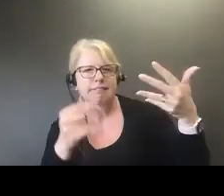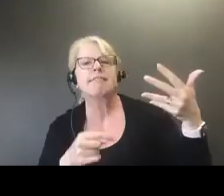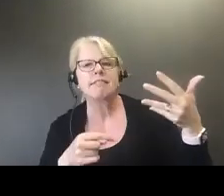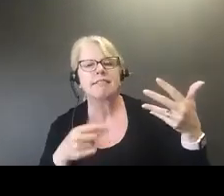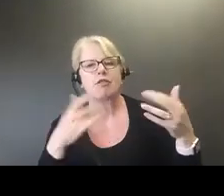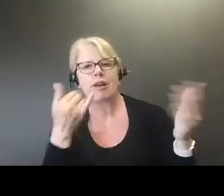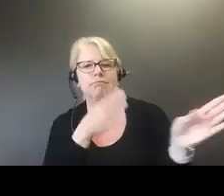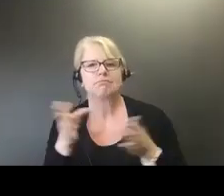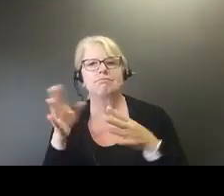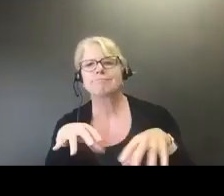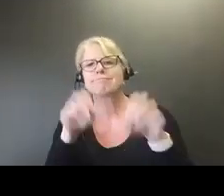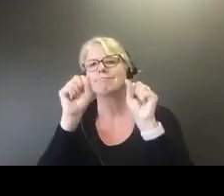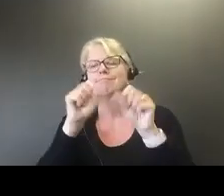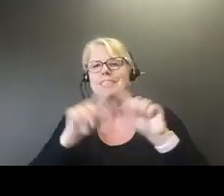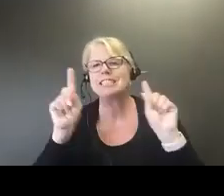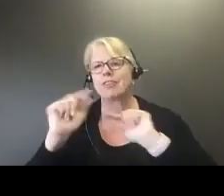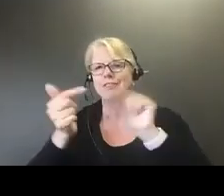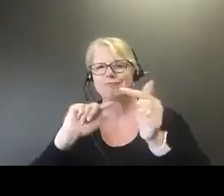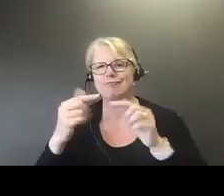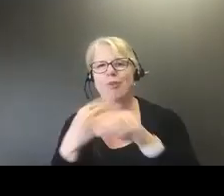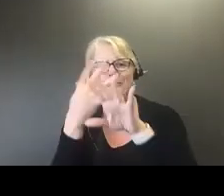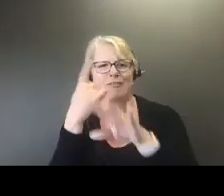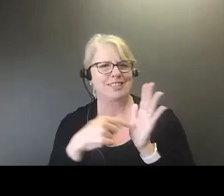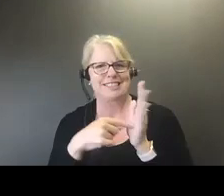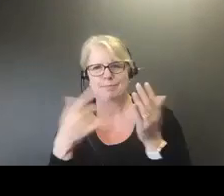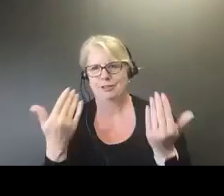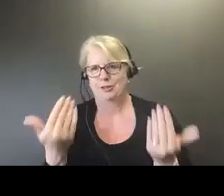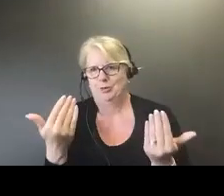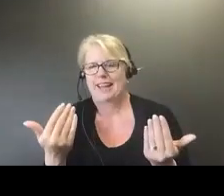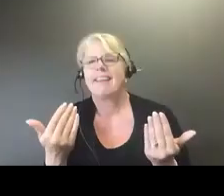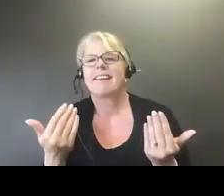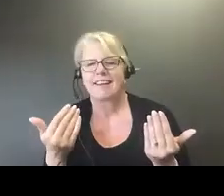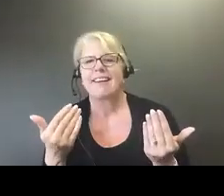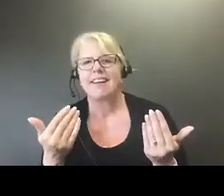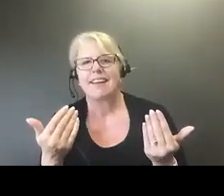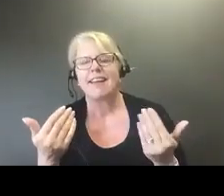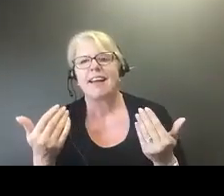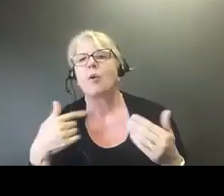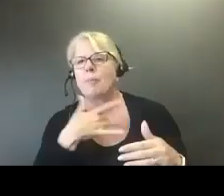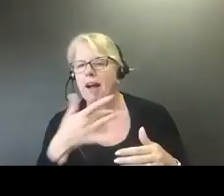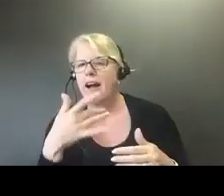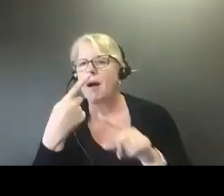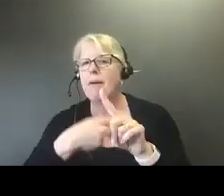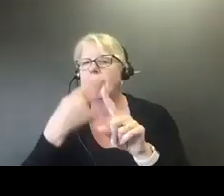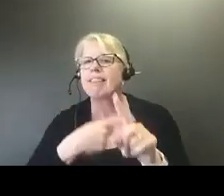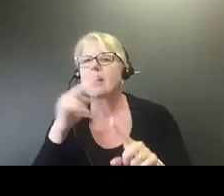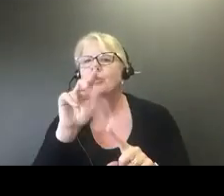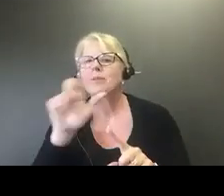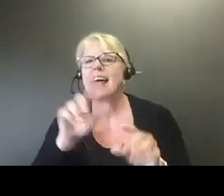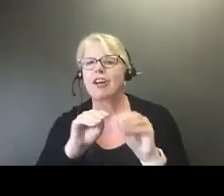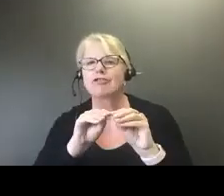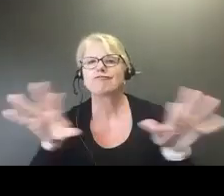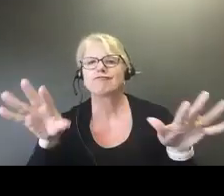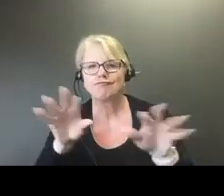series of interactive webinars like today. We have a monthly newsletter linkages which goes